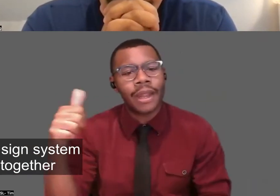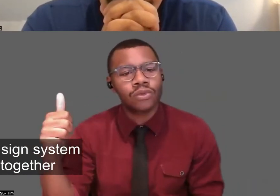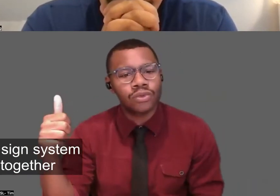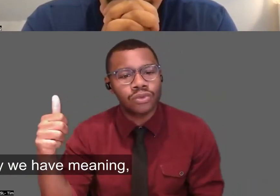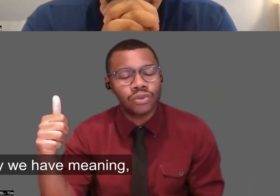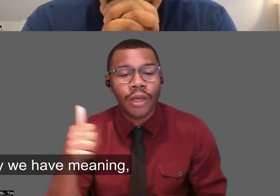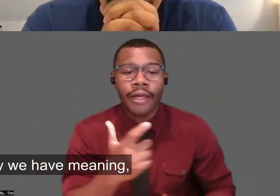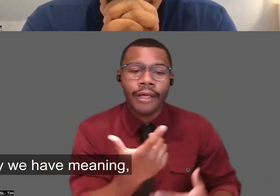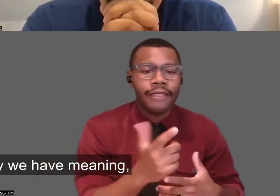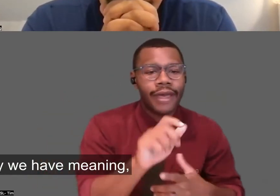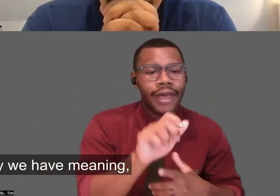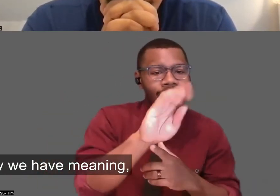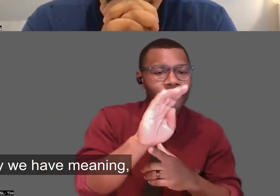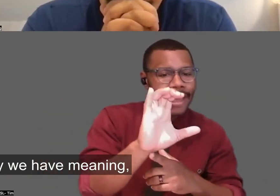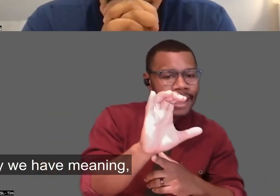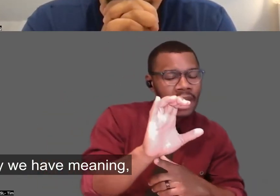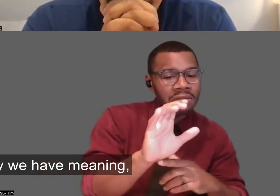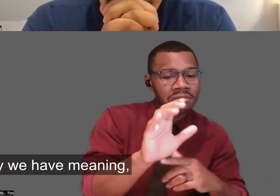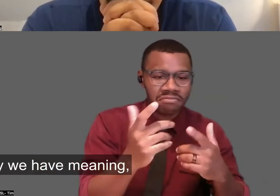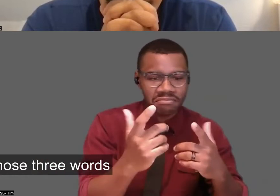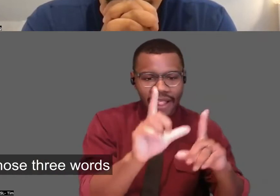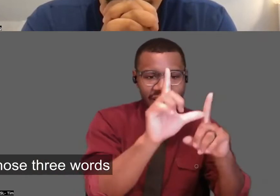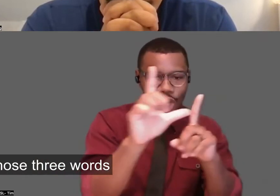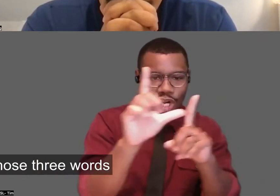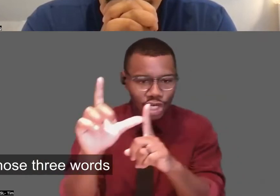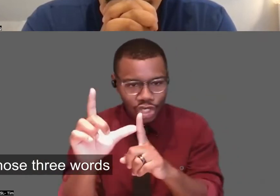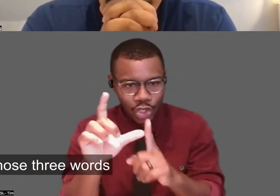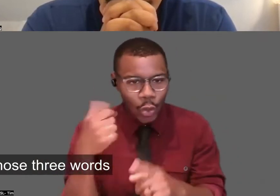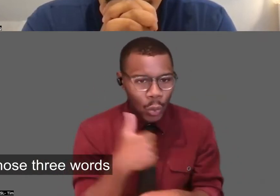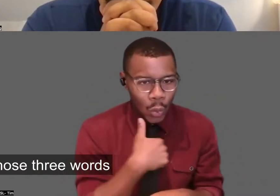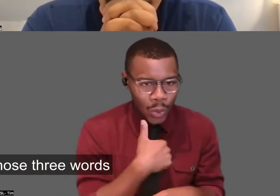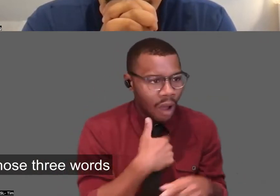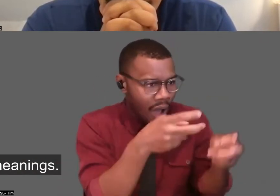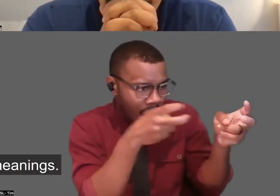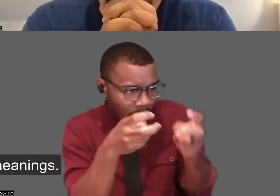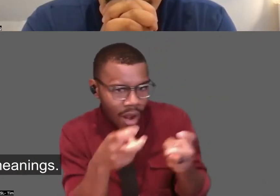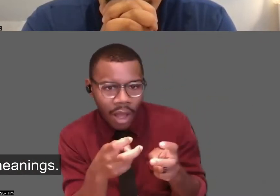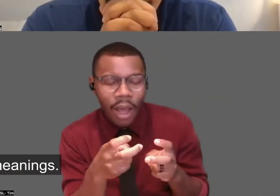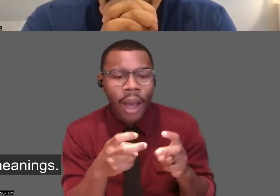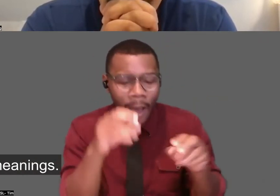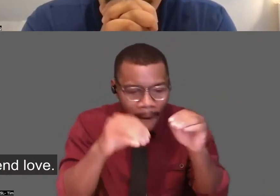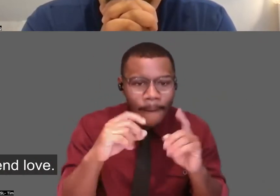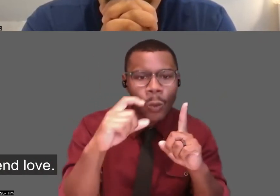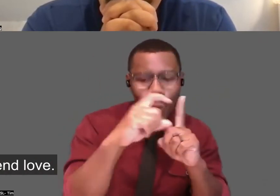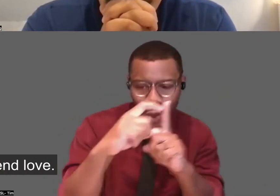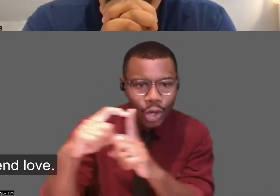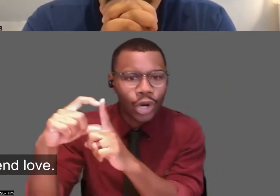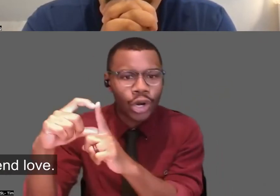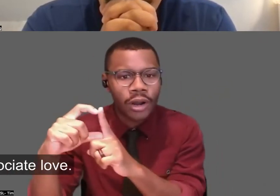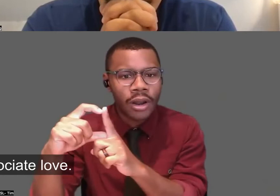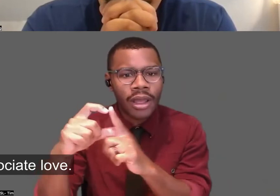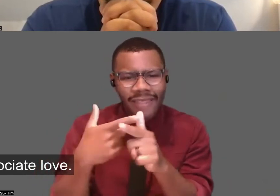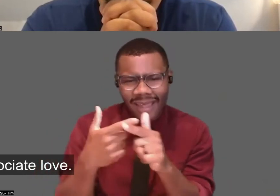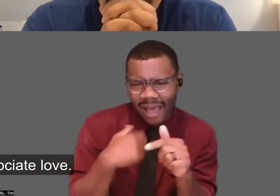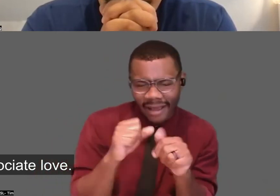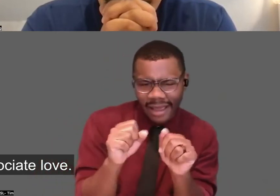string together to form words that we say we have meaning. But then I can invest those 3 words with multiple meanings. It can be a friend love. It